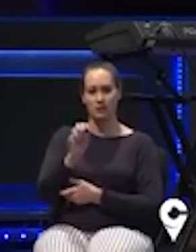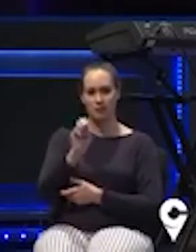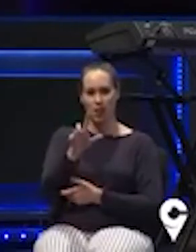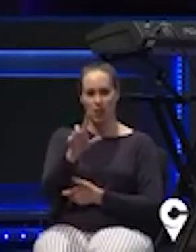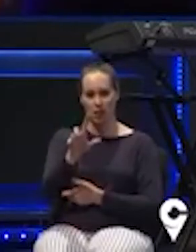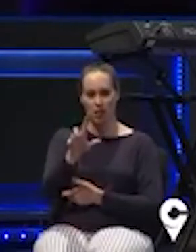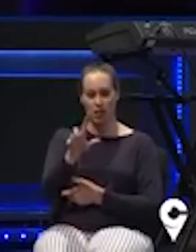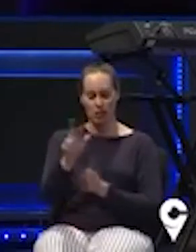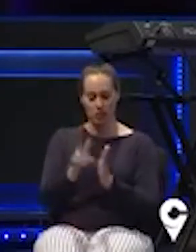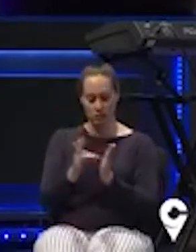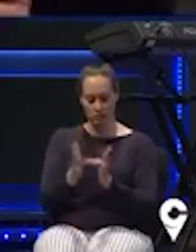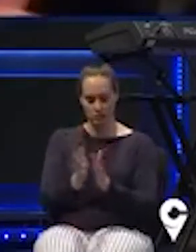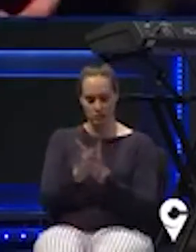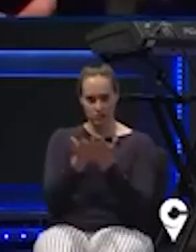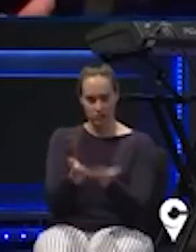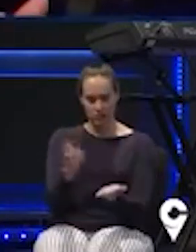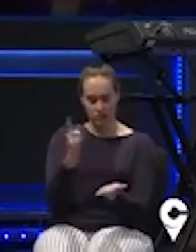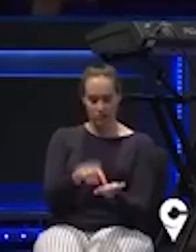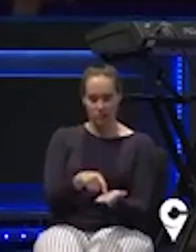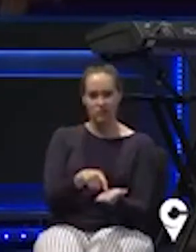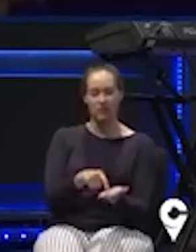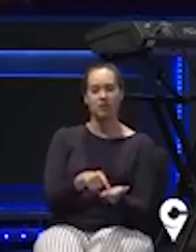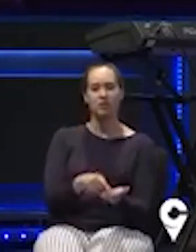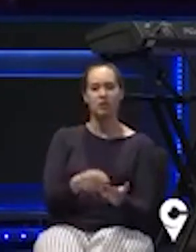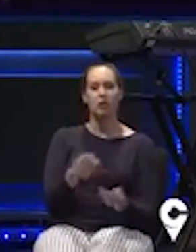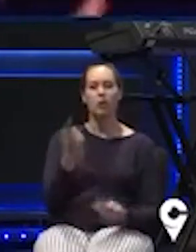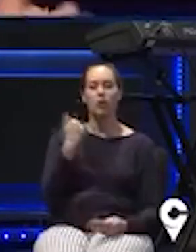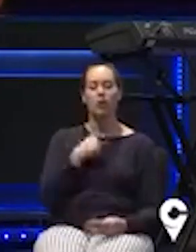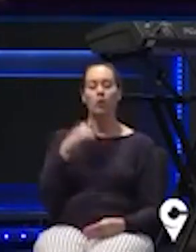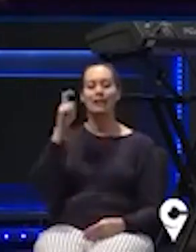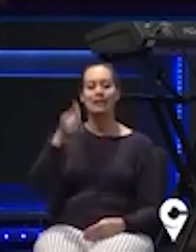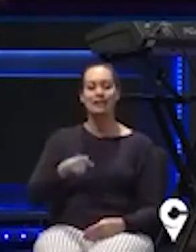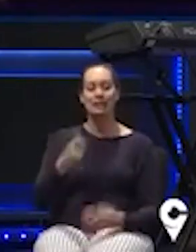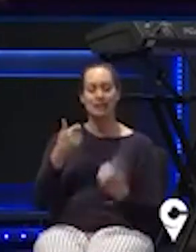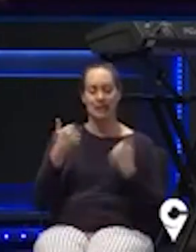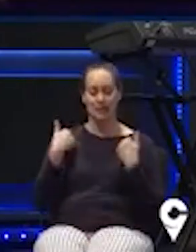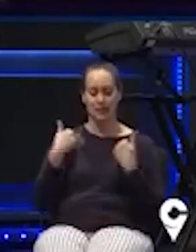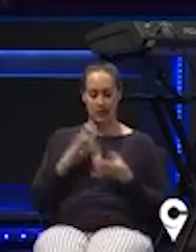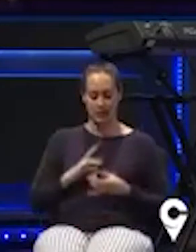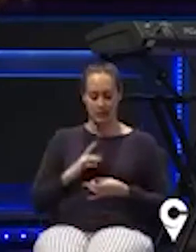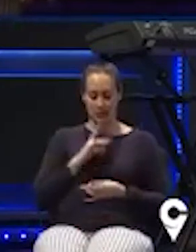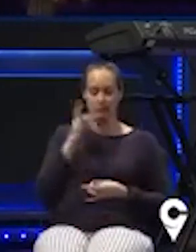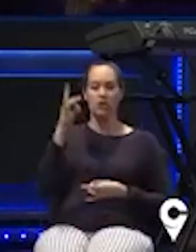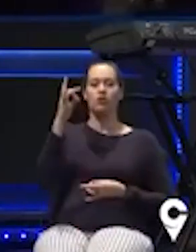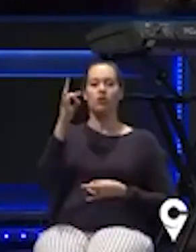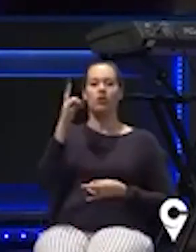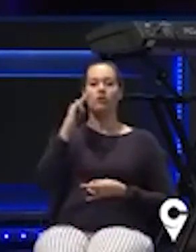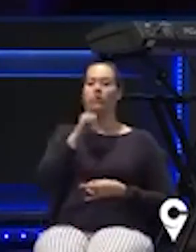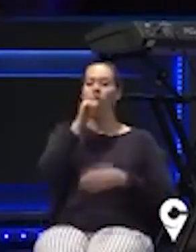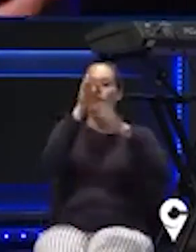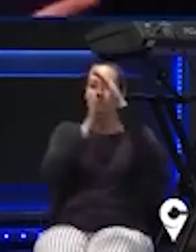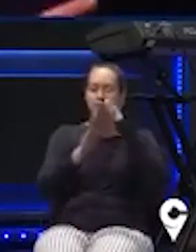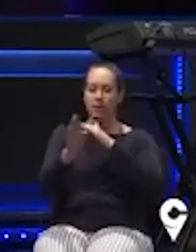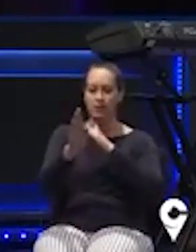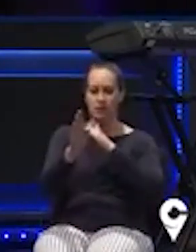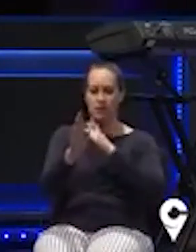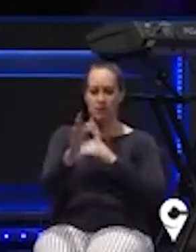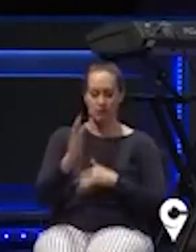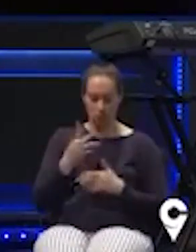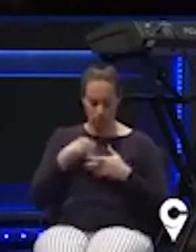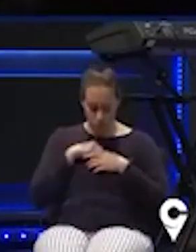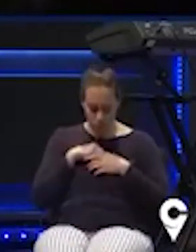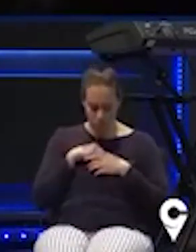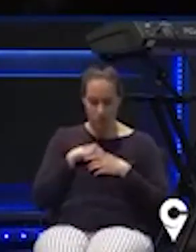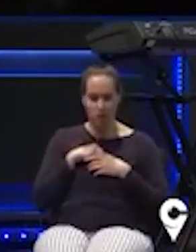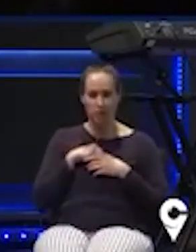the gospel is that we live with a spirit of humility and we serve others out of that humility. Philippians chapter